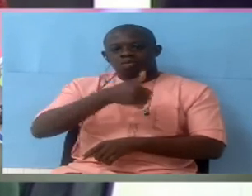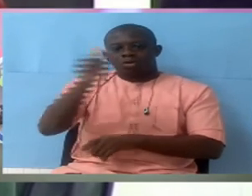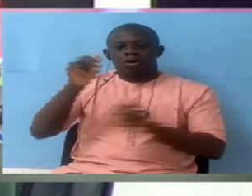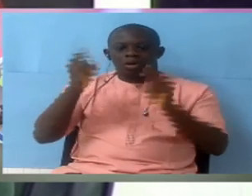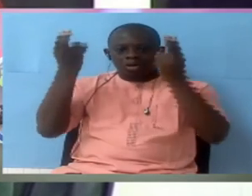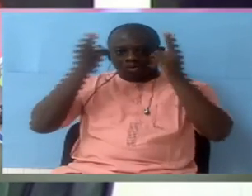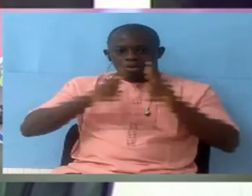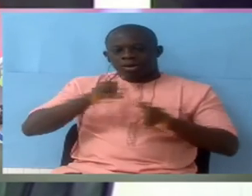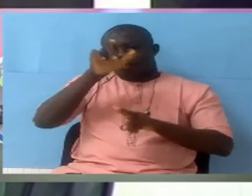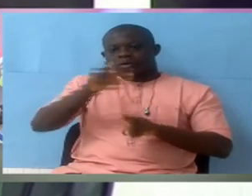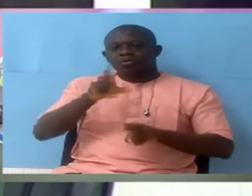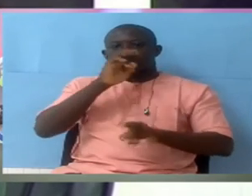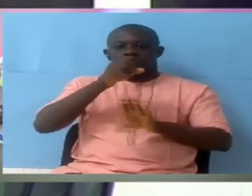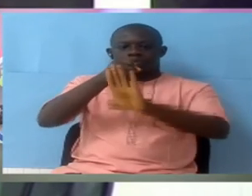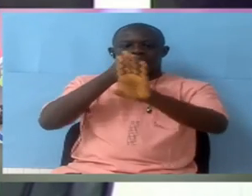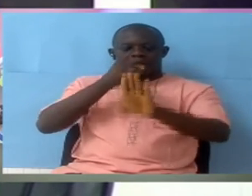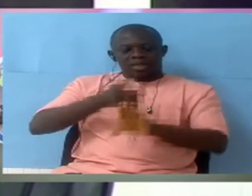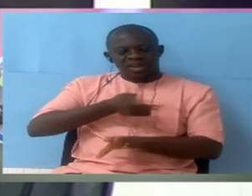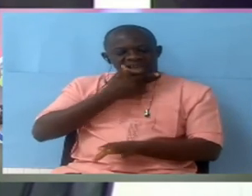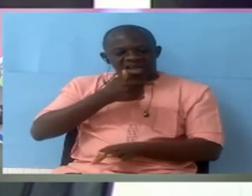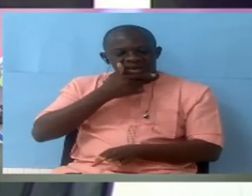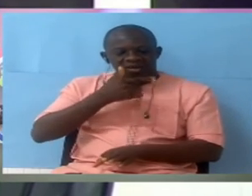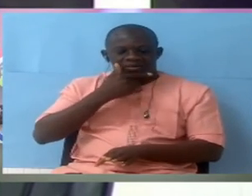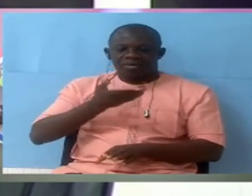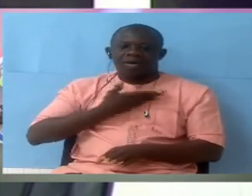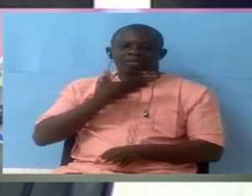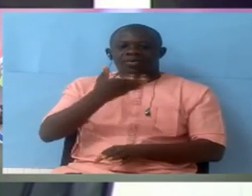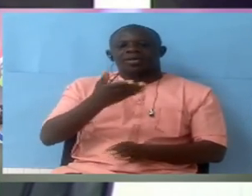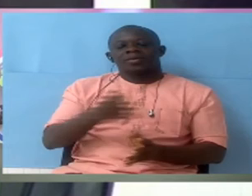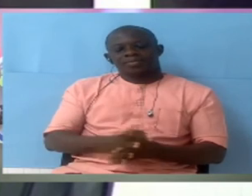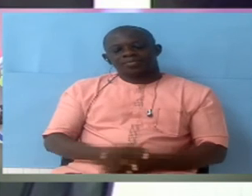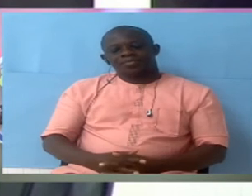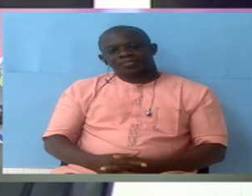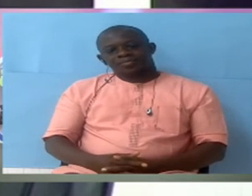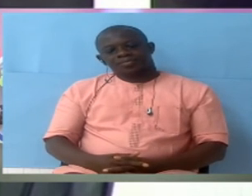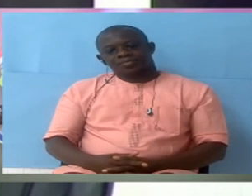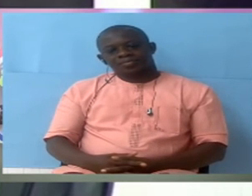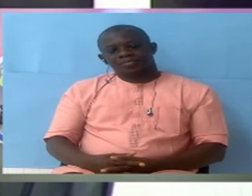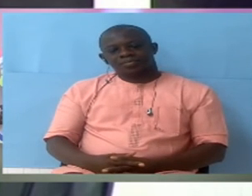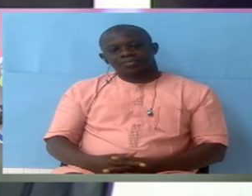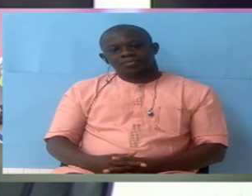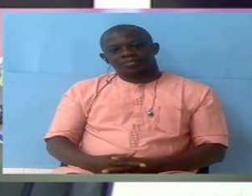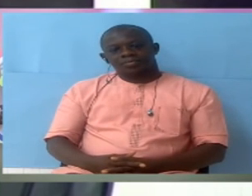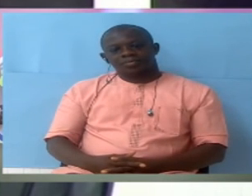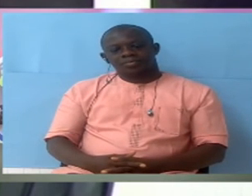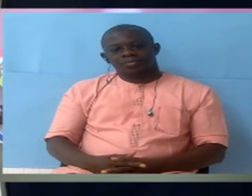lawyers, defense lawyers, we are laughing. Ñeneen ñi ci lawyer ñom dañ doon ré.